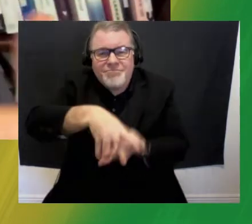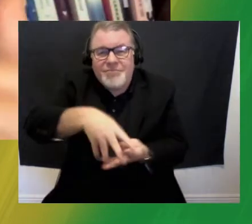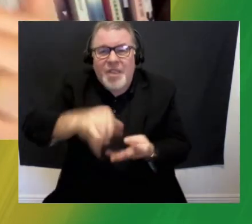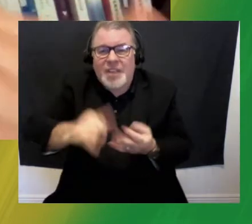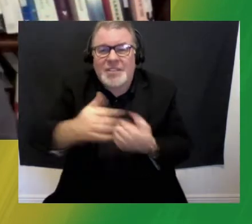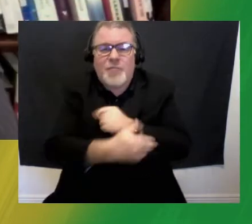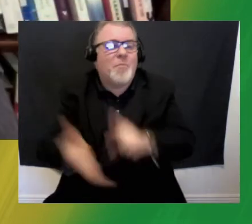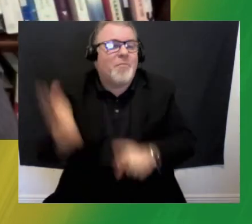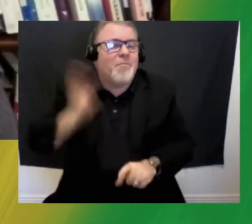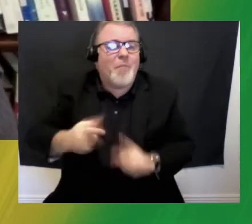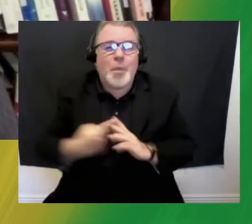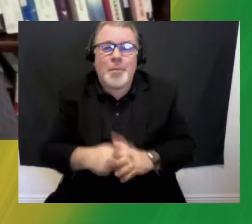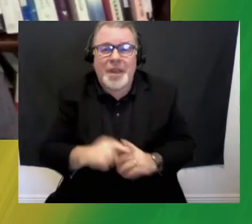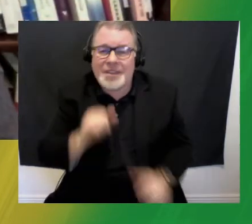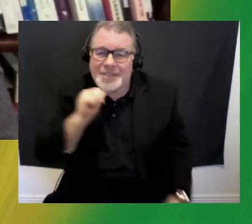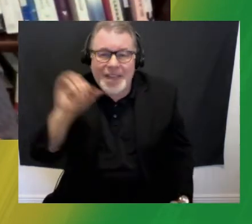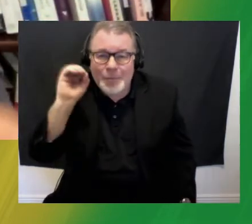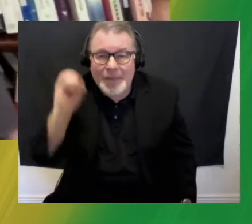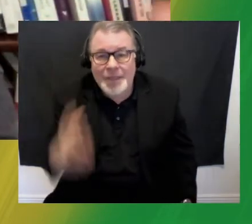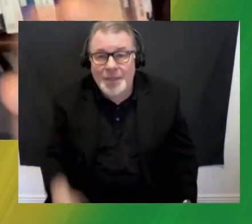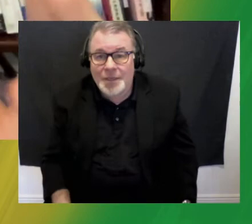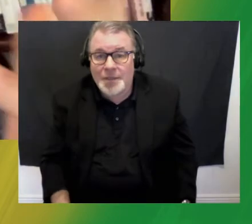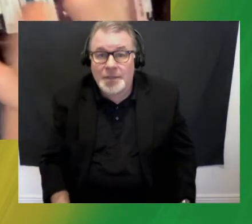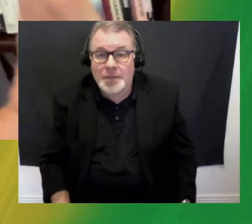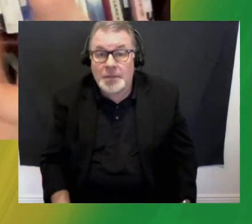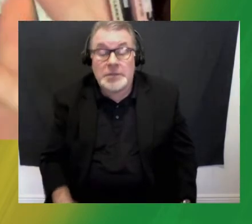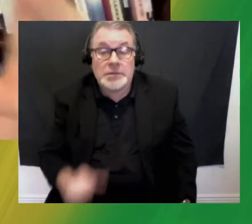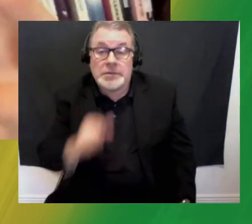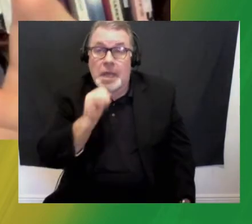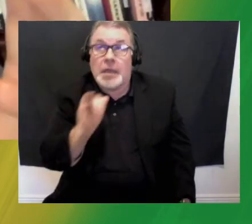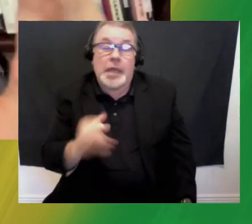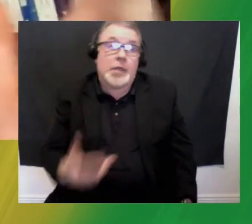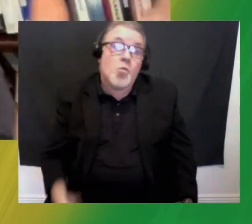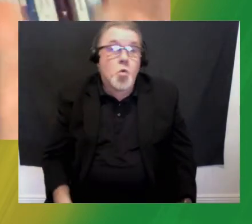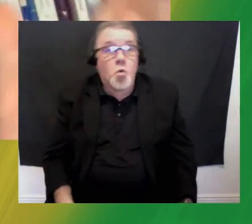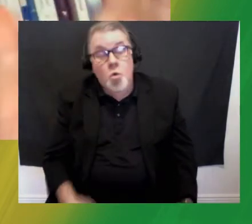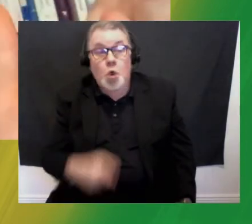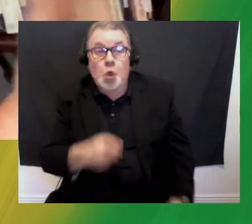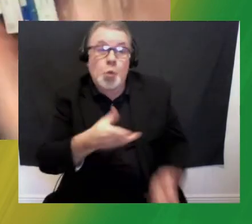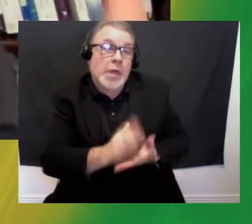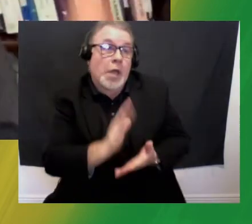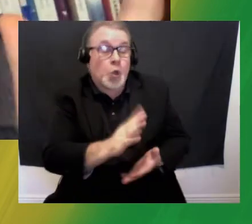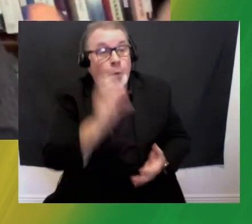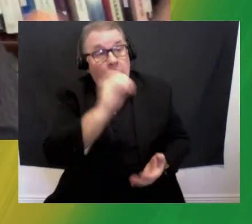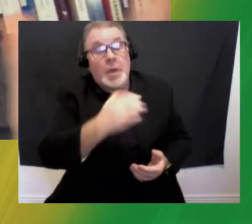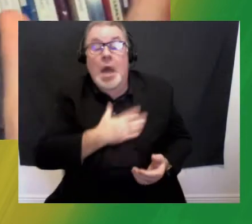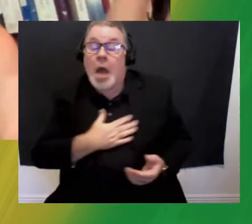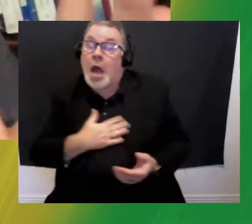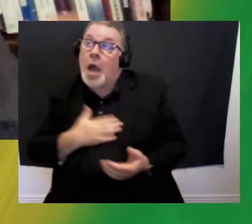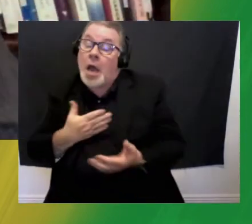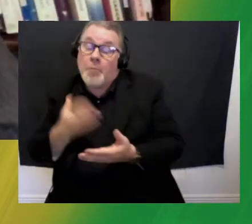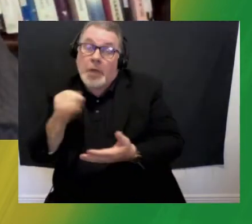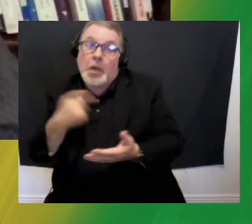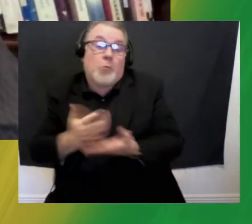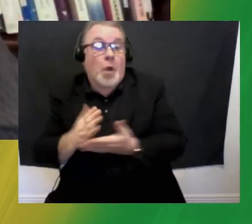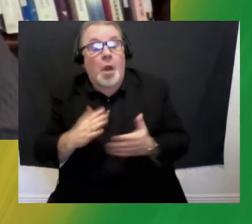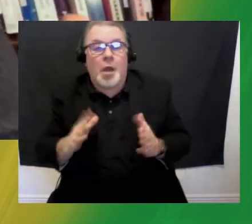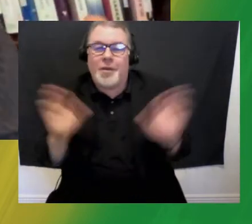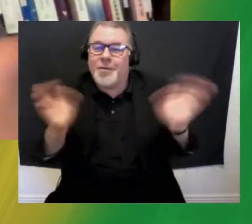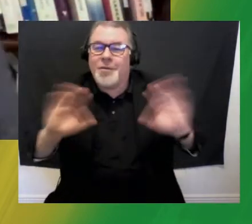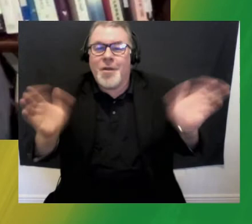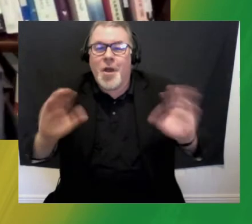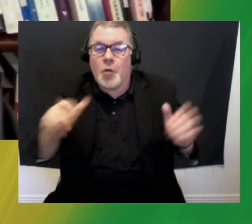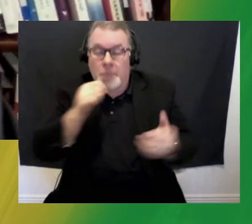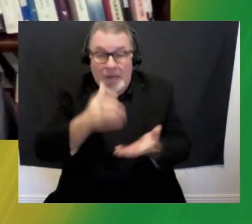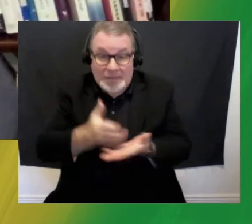beginning. That's not an opinion. That's not like, oh, well, you're entitled to your opinion, but I'm entitled to mine. No, you're not entitled to